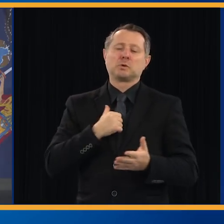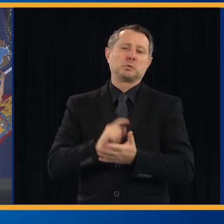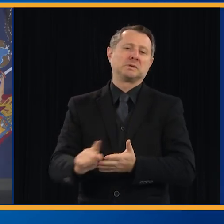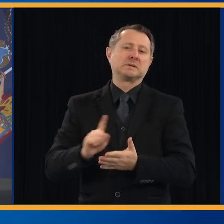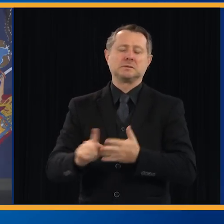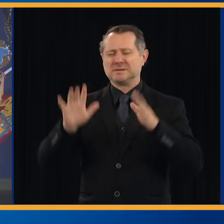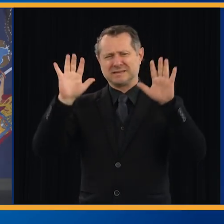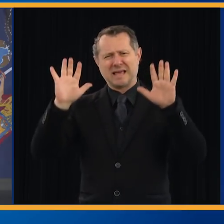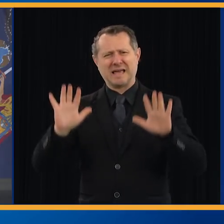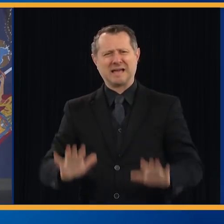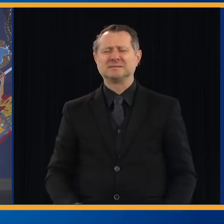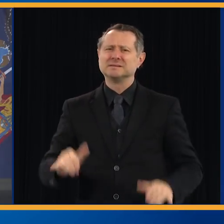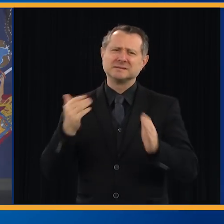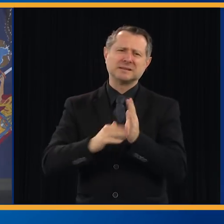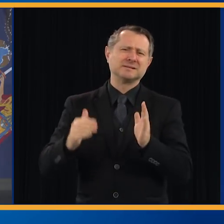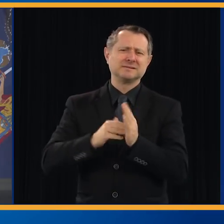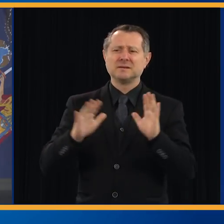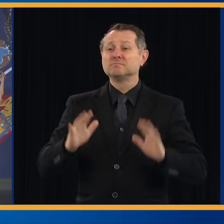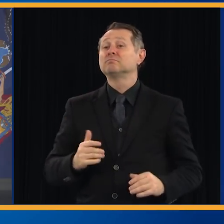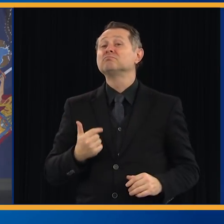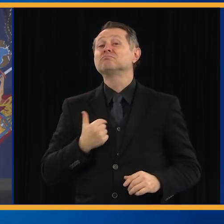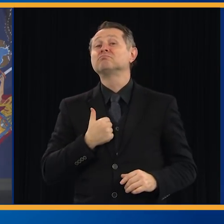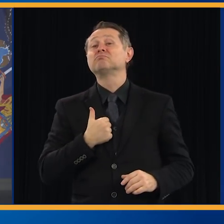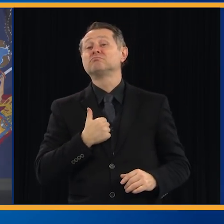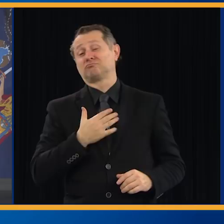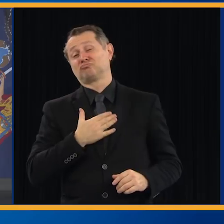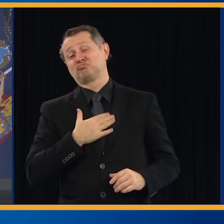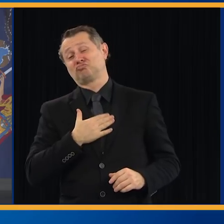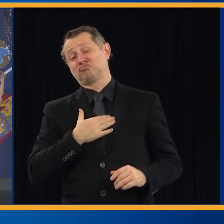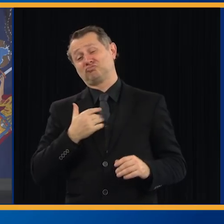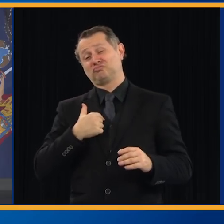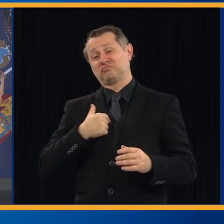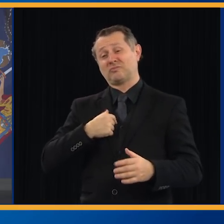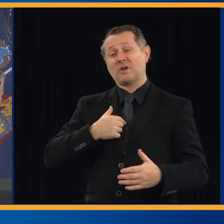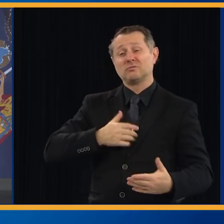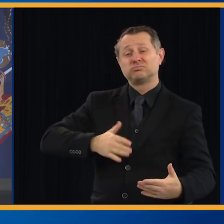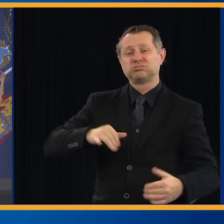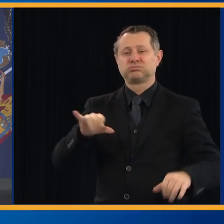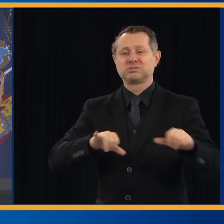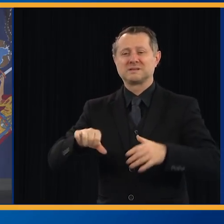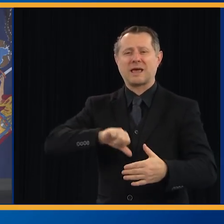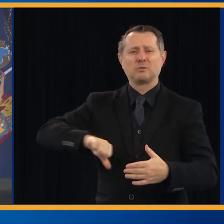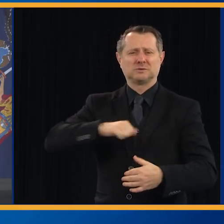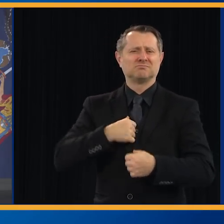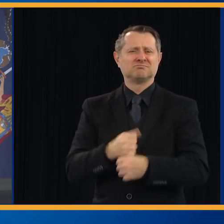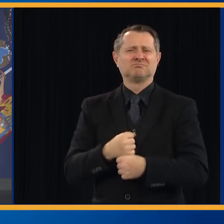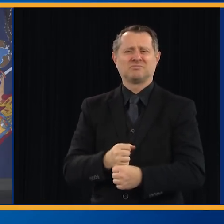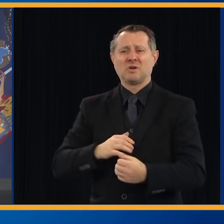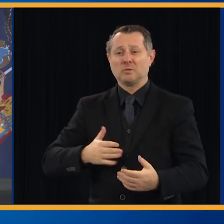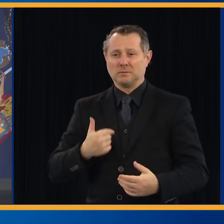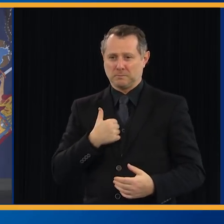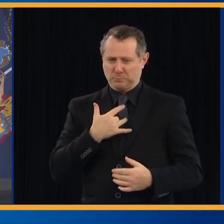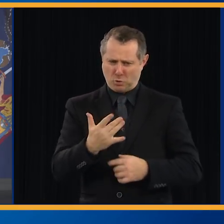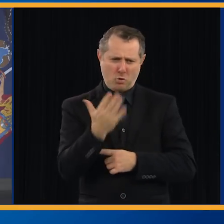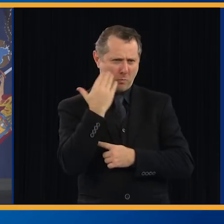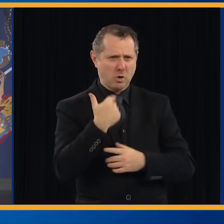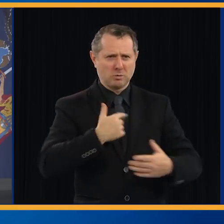I started my tomato sauce before I left. We're going to go back. We're going to sit at the